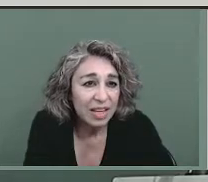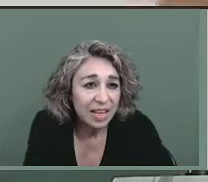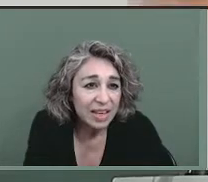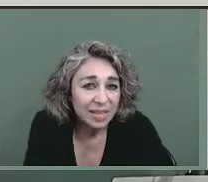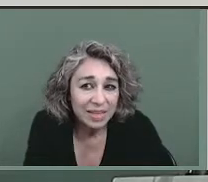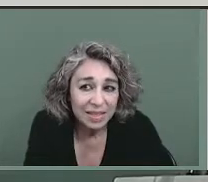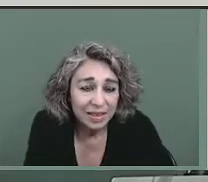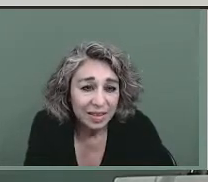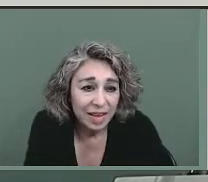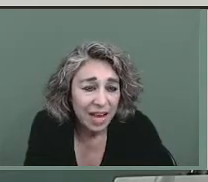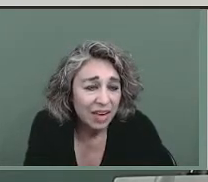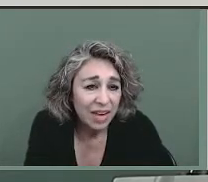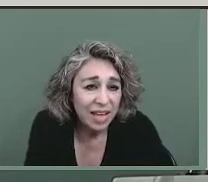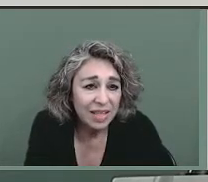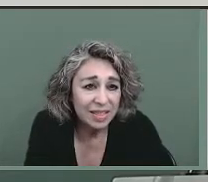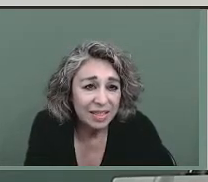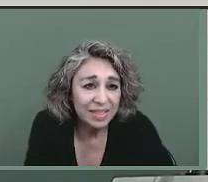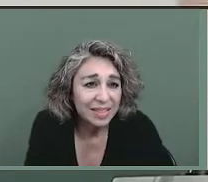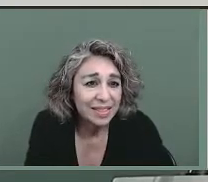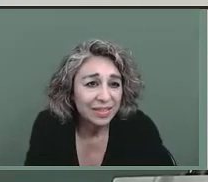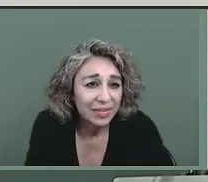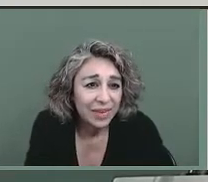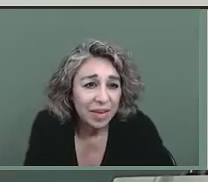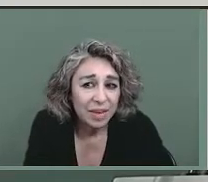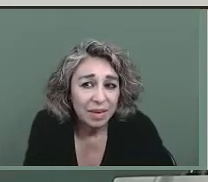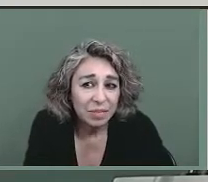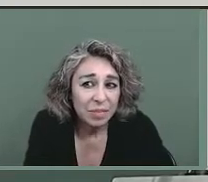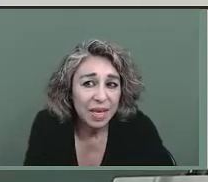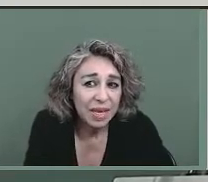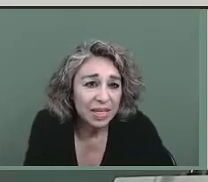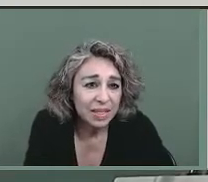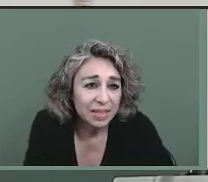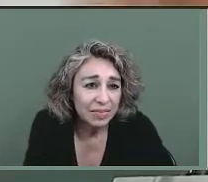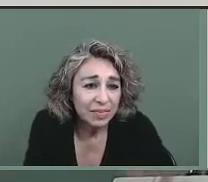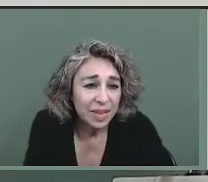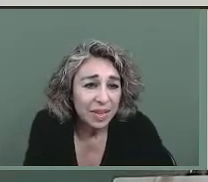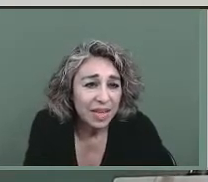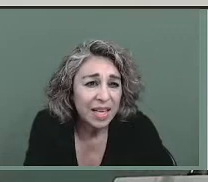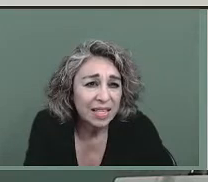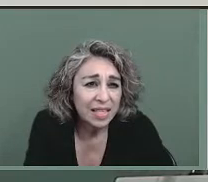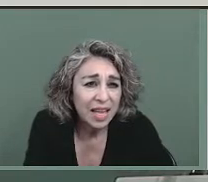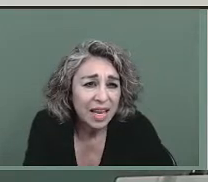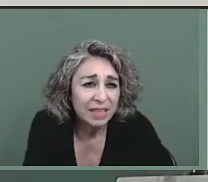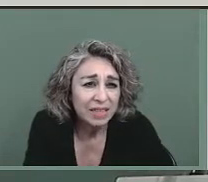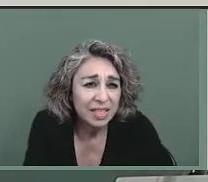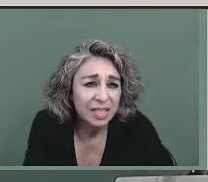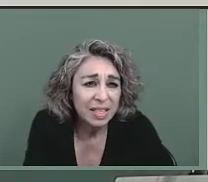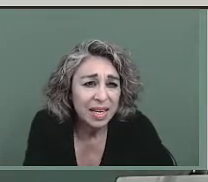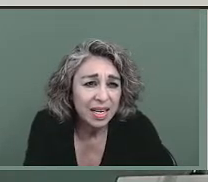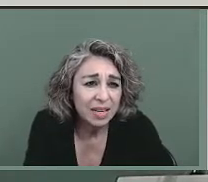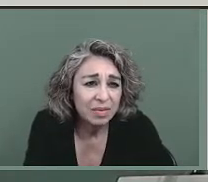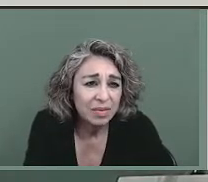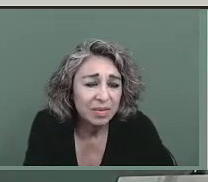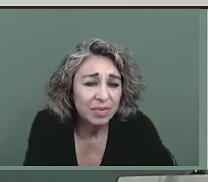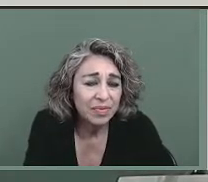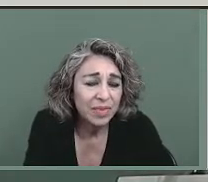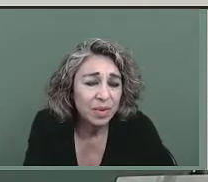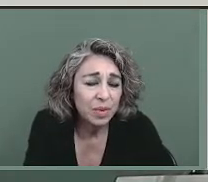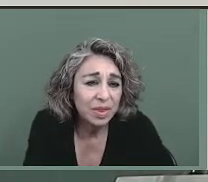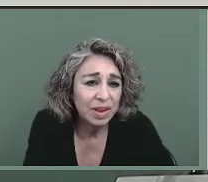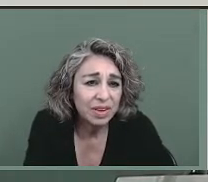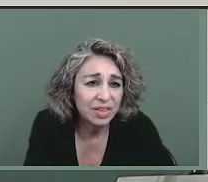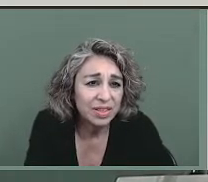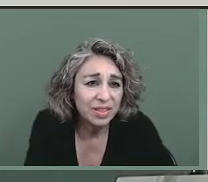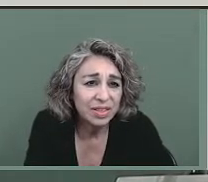Even this, I don't like this. Because, yes, I have studied